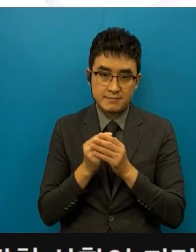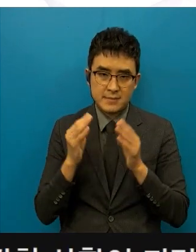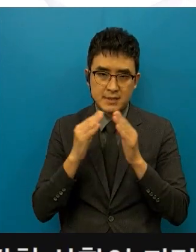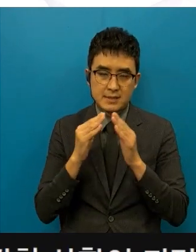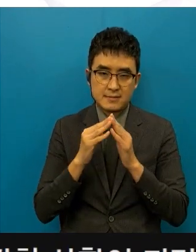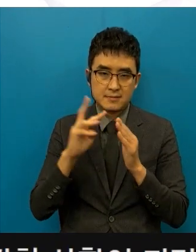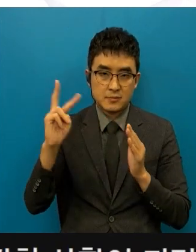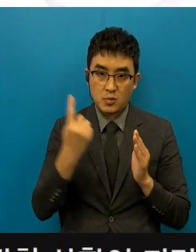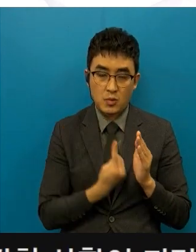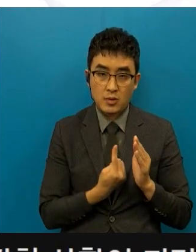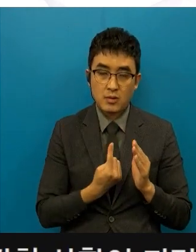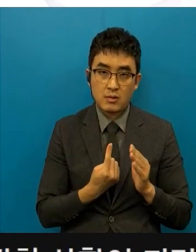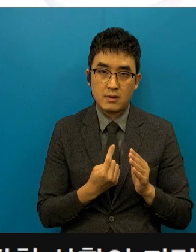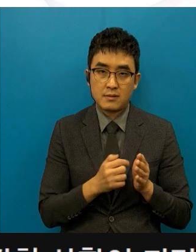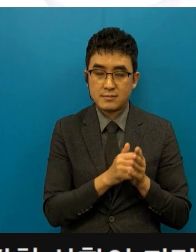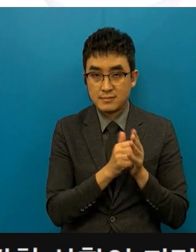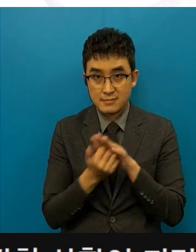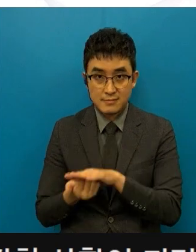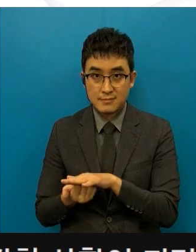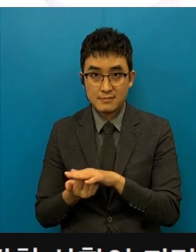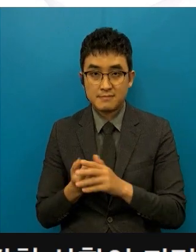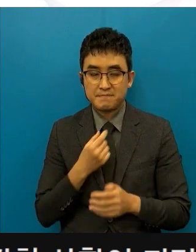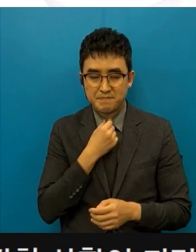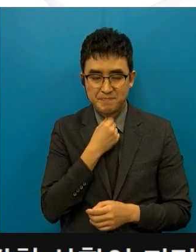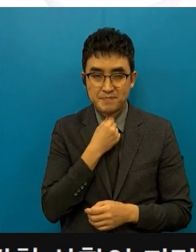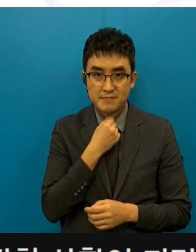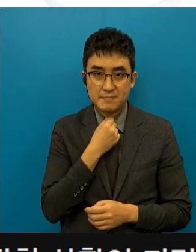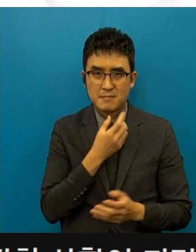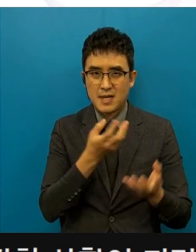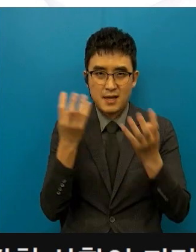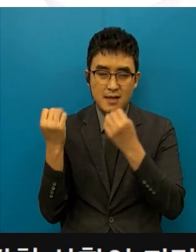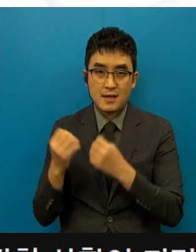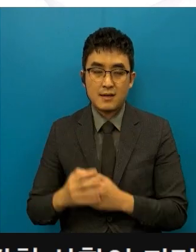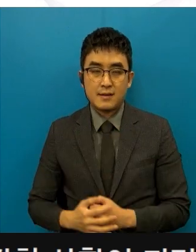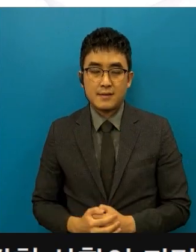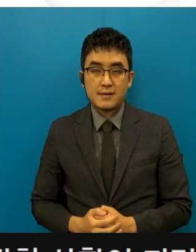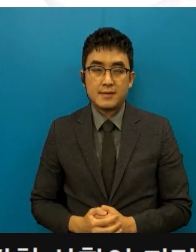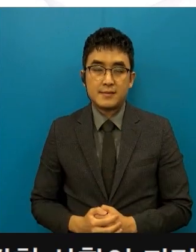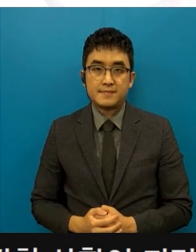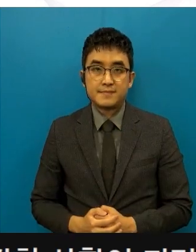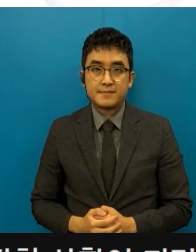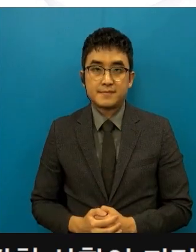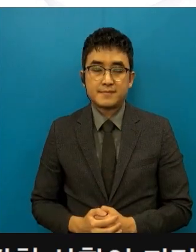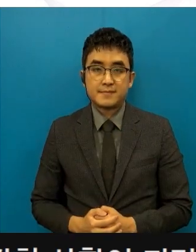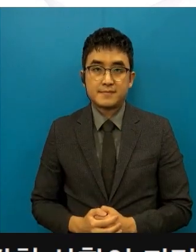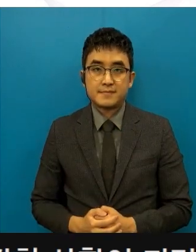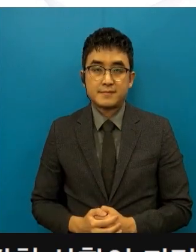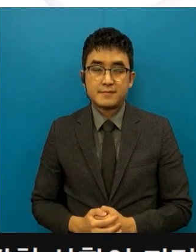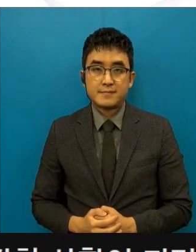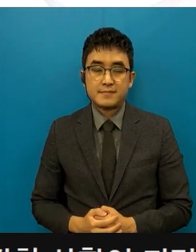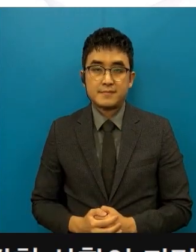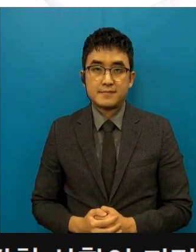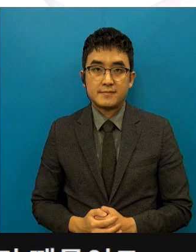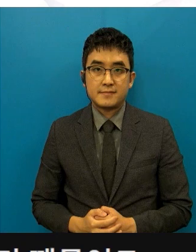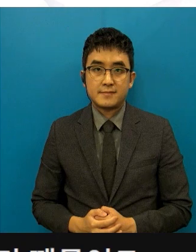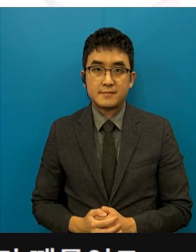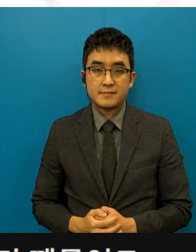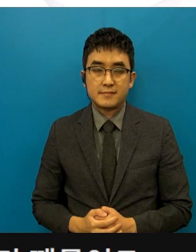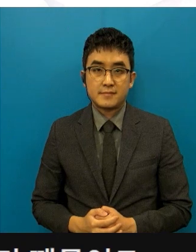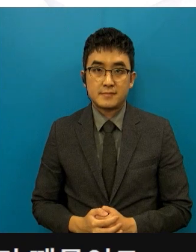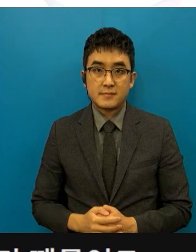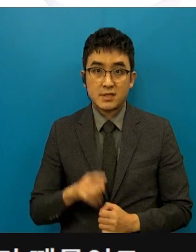die at a hospital. So I would like to see whether, some kind of different in terms of, cultural value. Thank